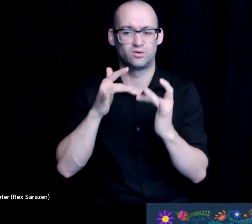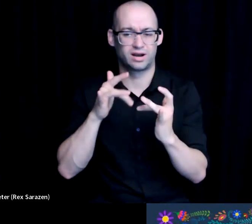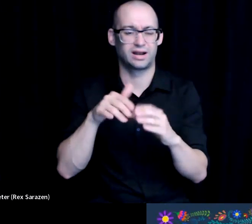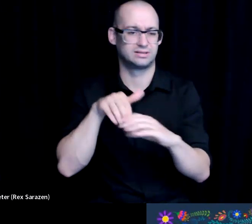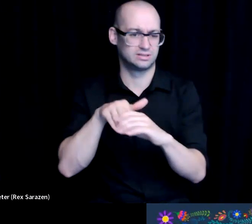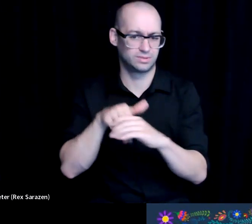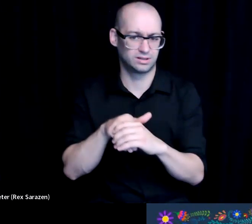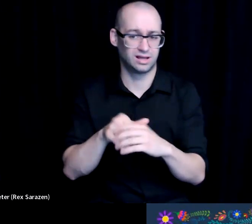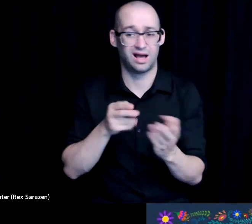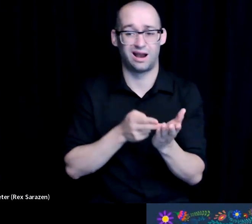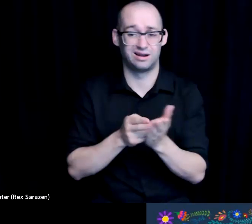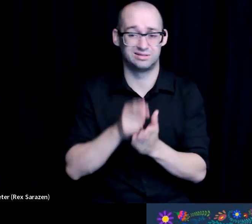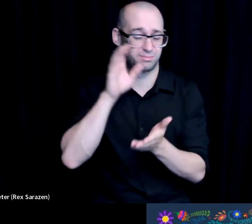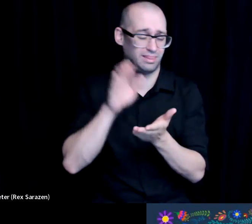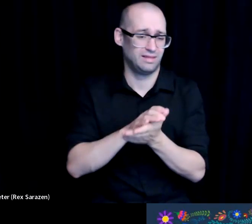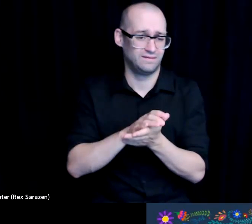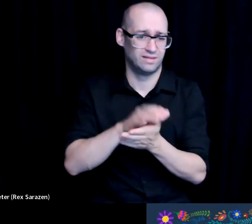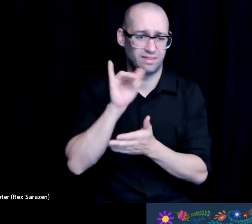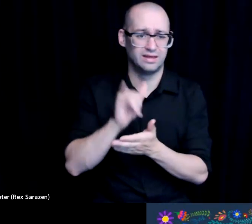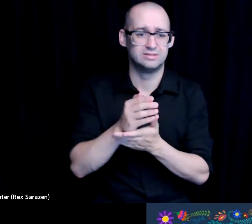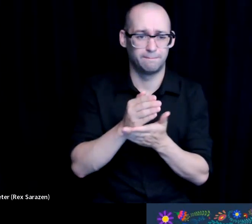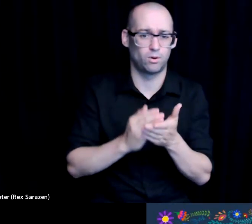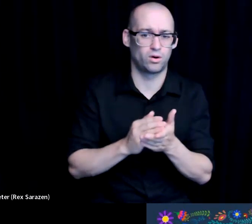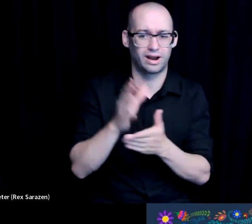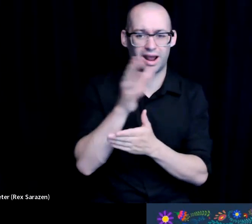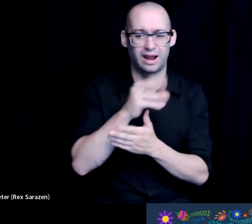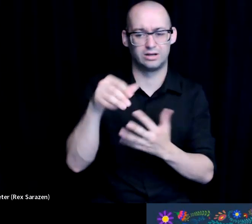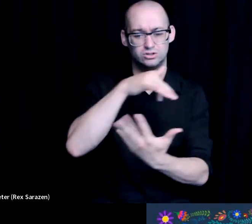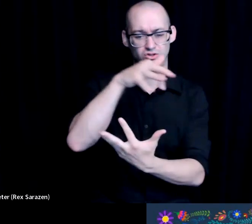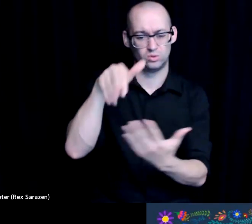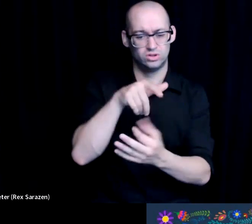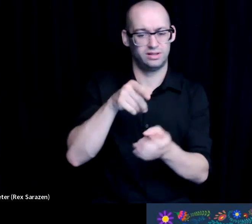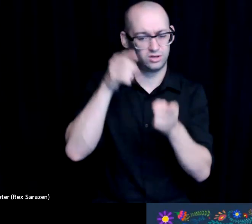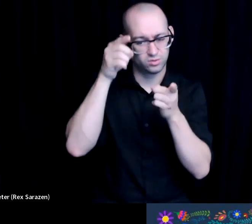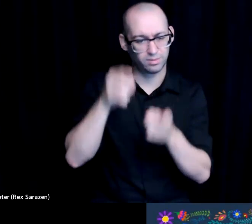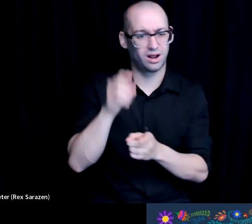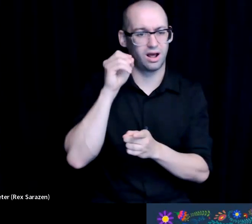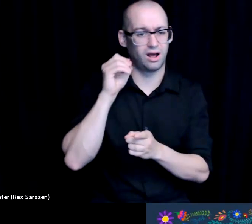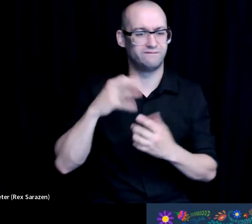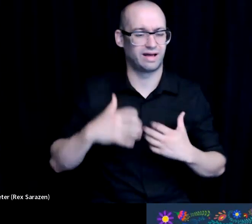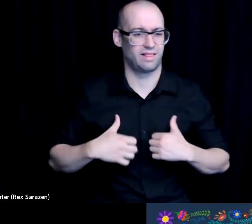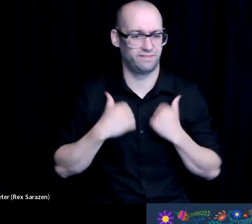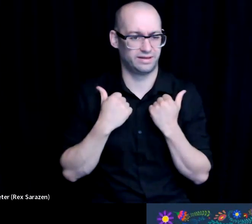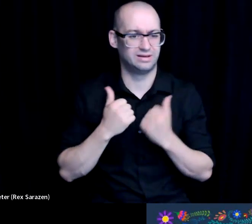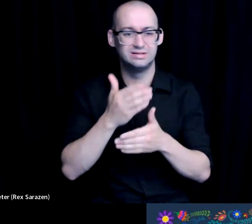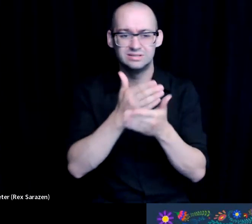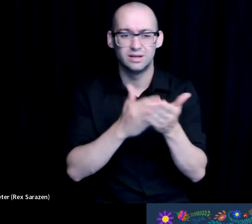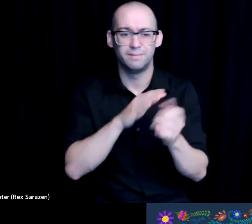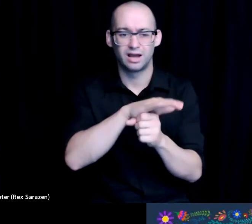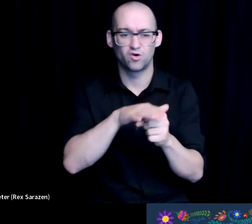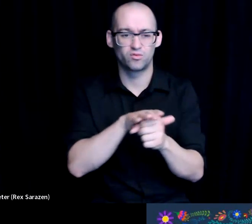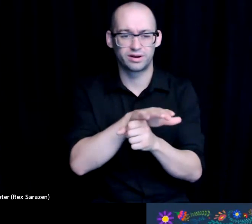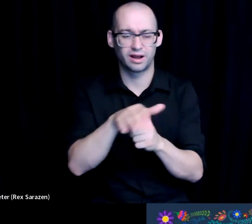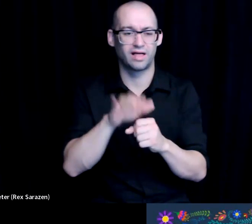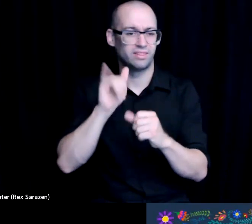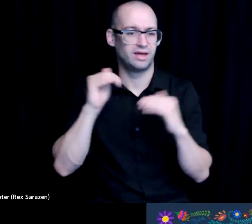we believe that this is part and it is a social determinant of health. Some of the regions that elevated this was Orange